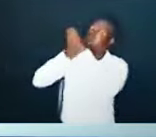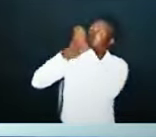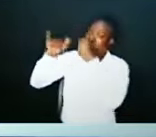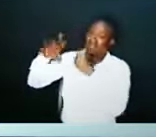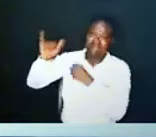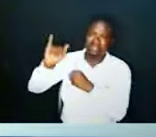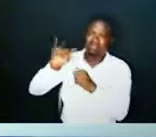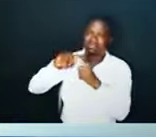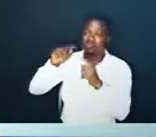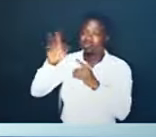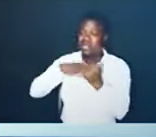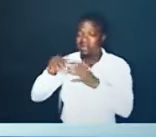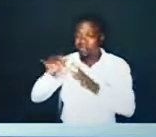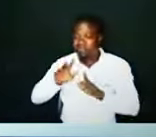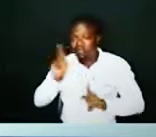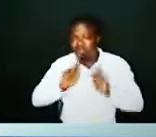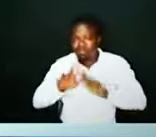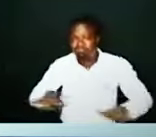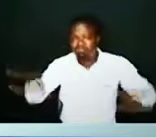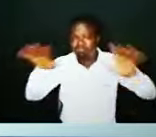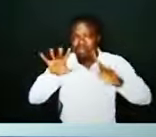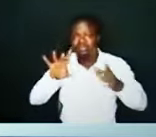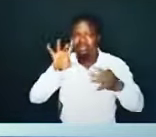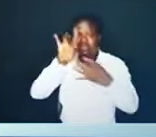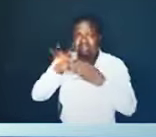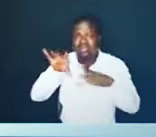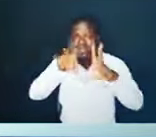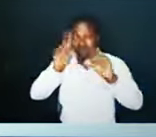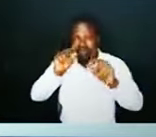the sweetest psalms is